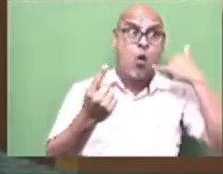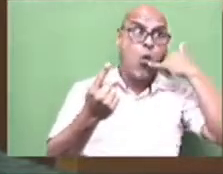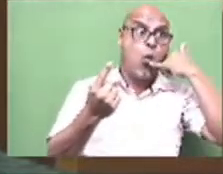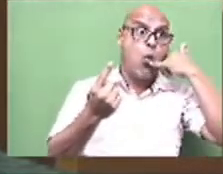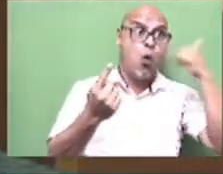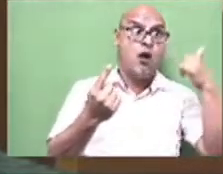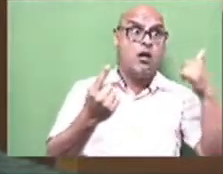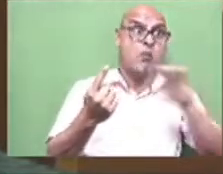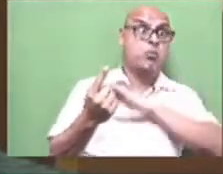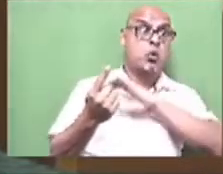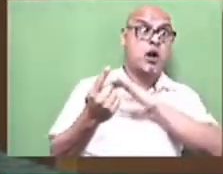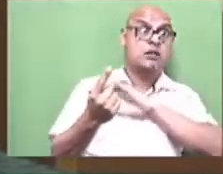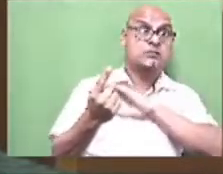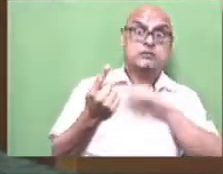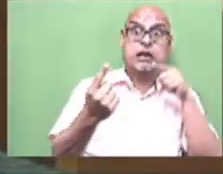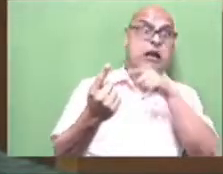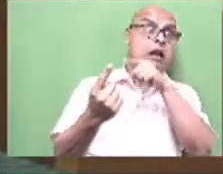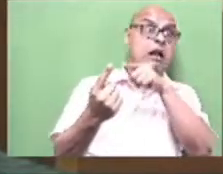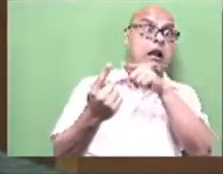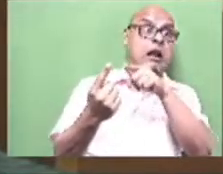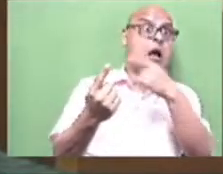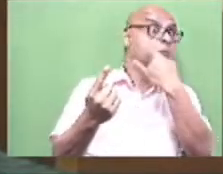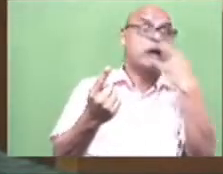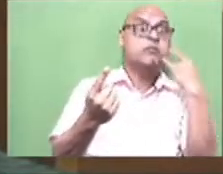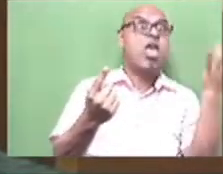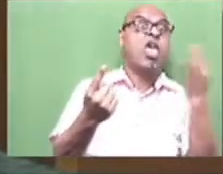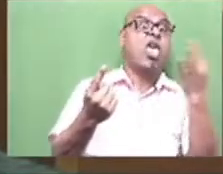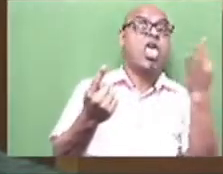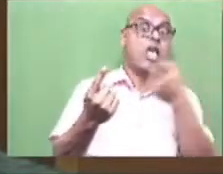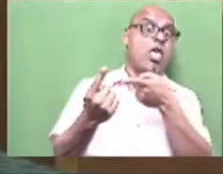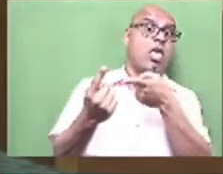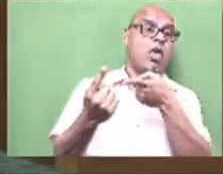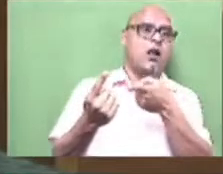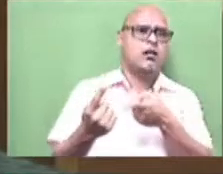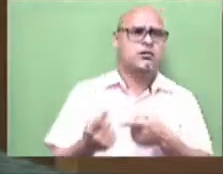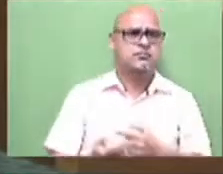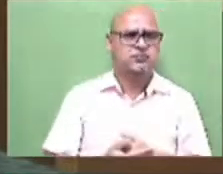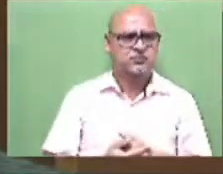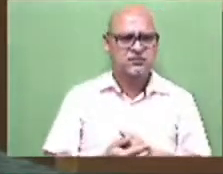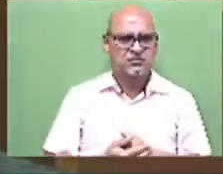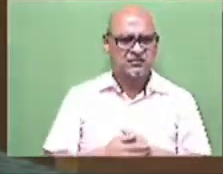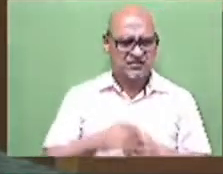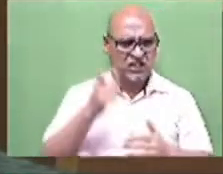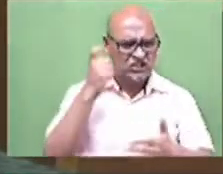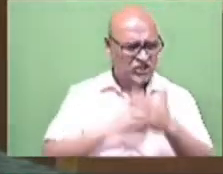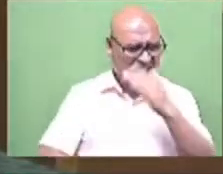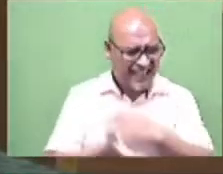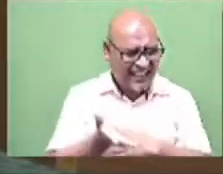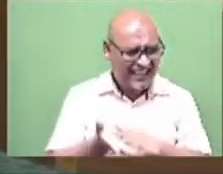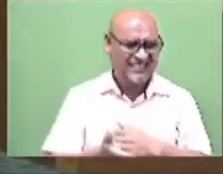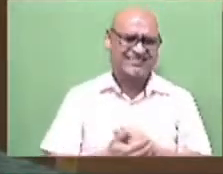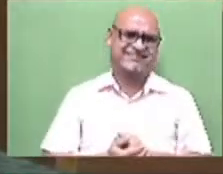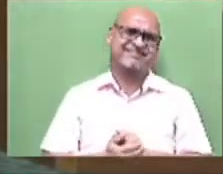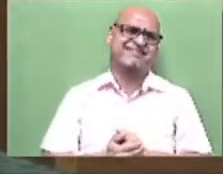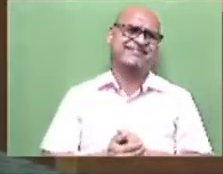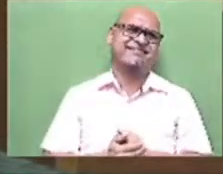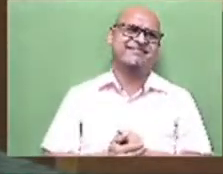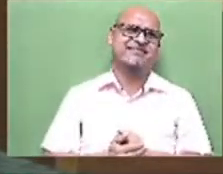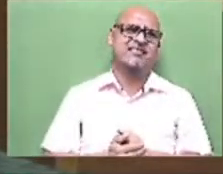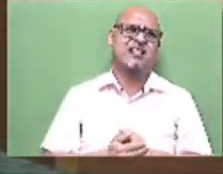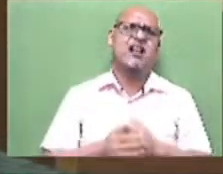Madam Speaker. This whole issue, is very ironical, because we've reached a place in the